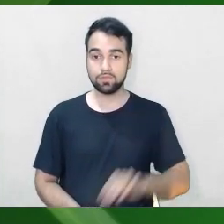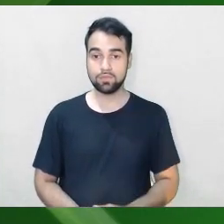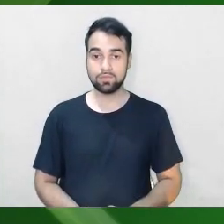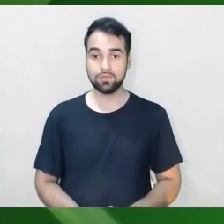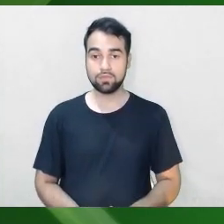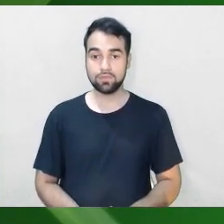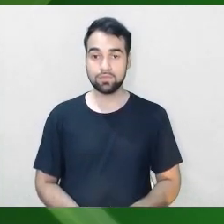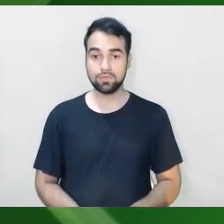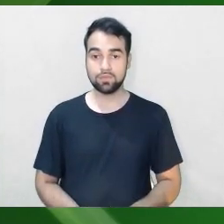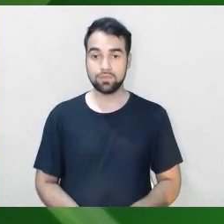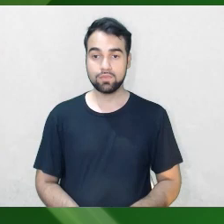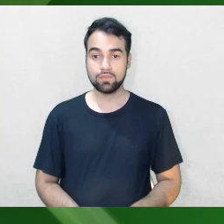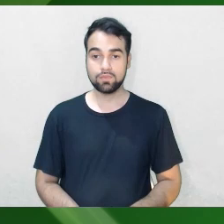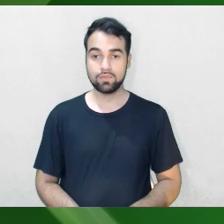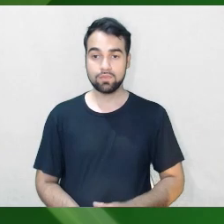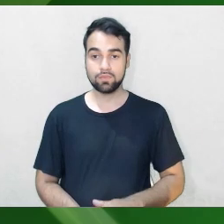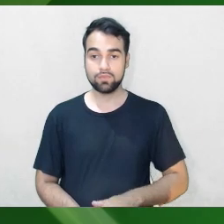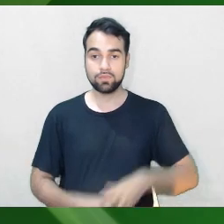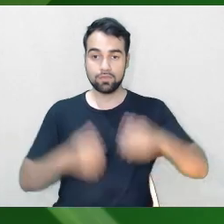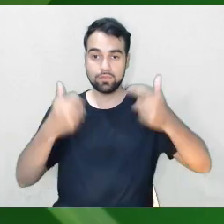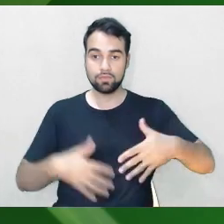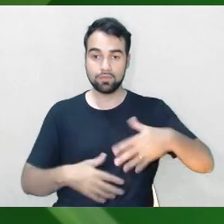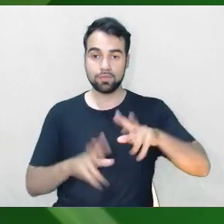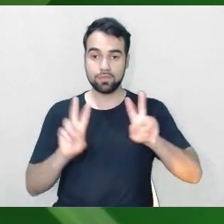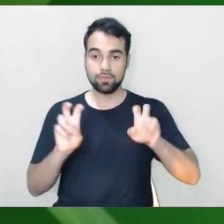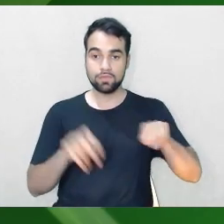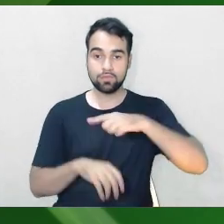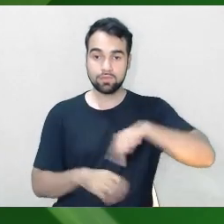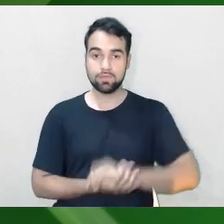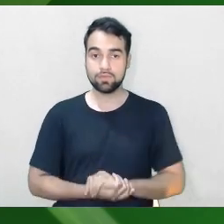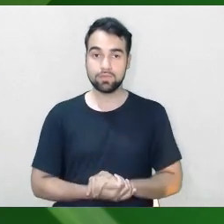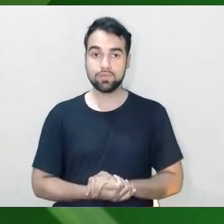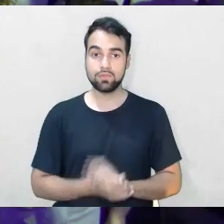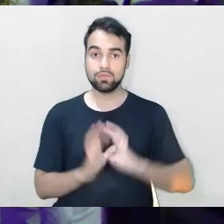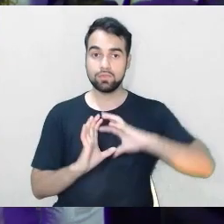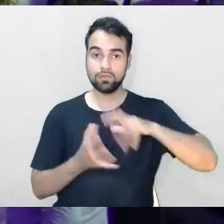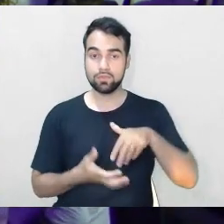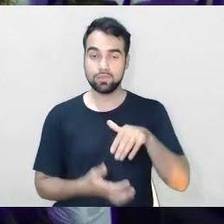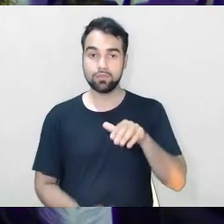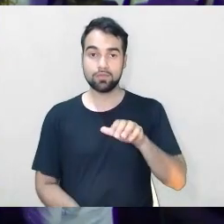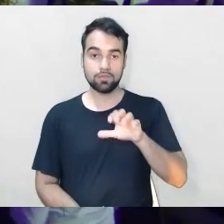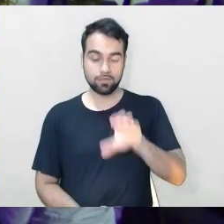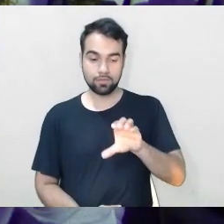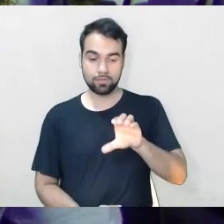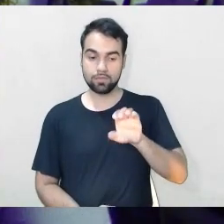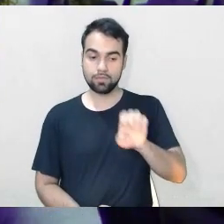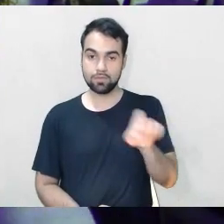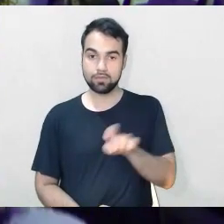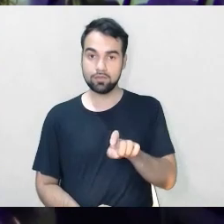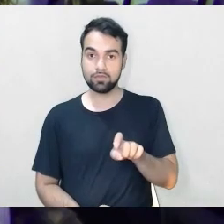answer. Just a comment about agents. In the world of CX